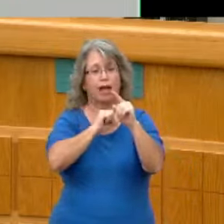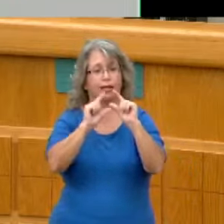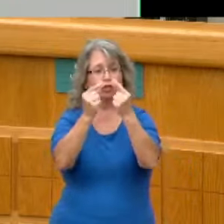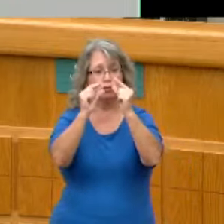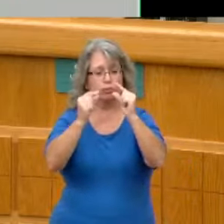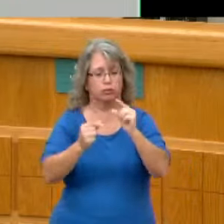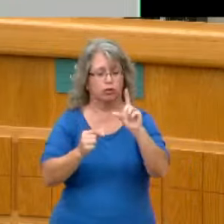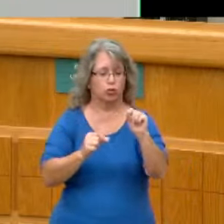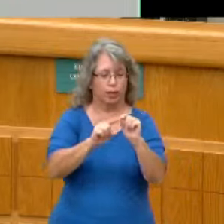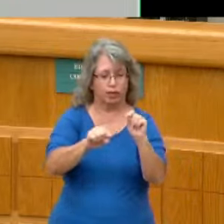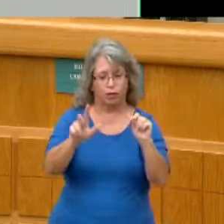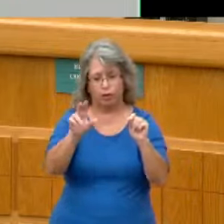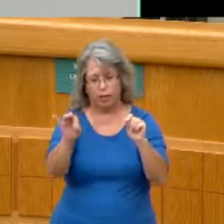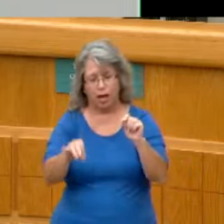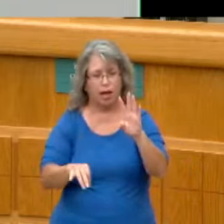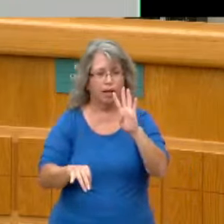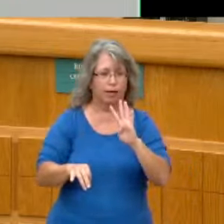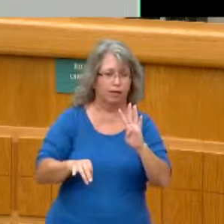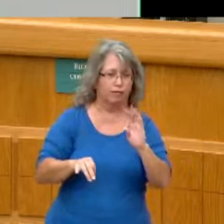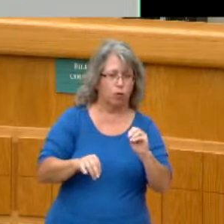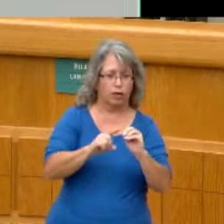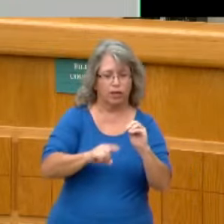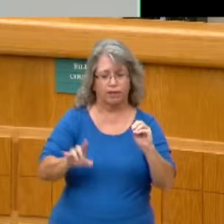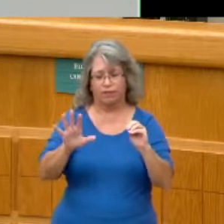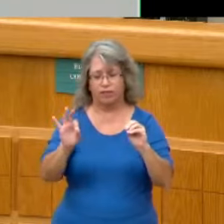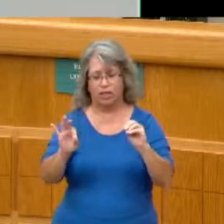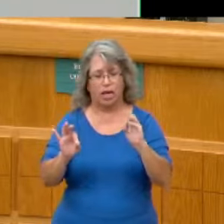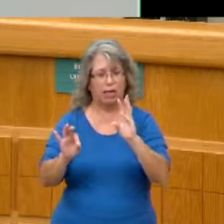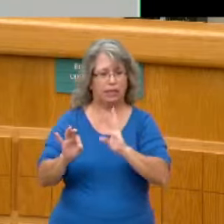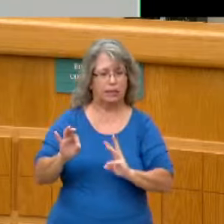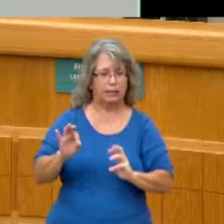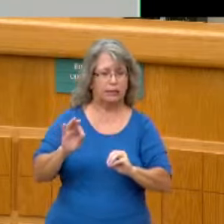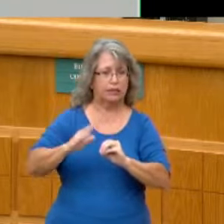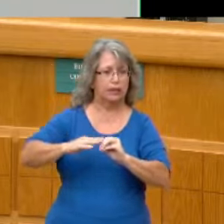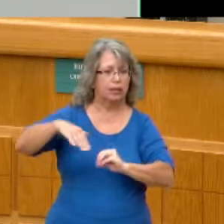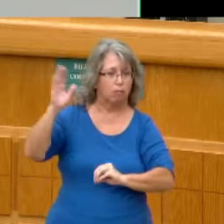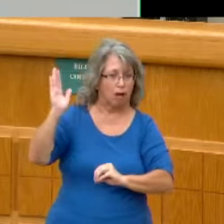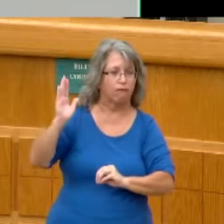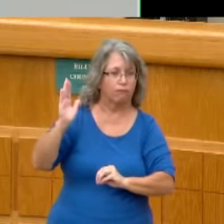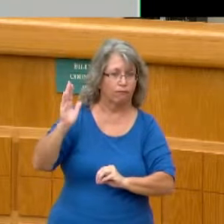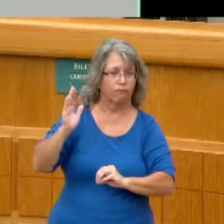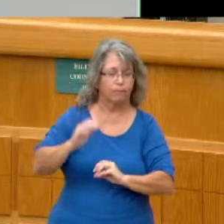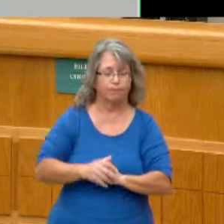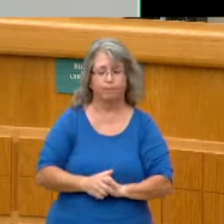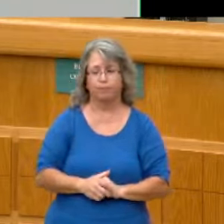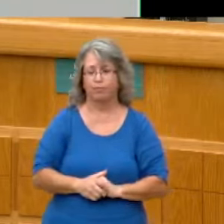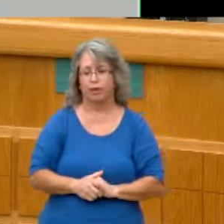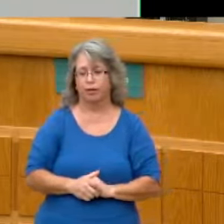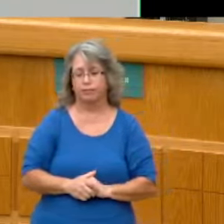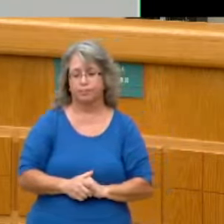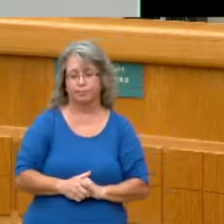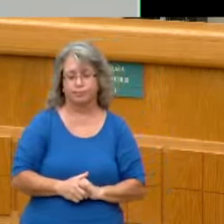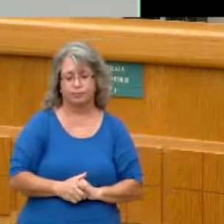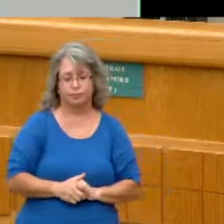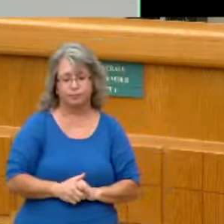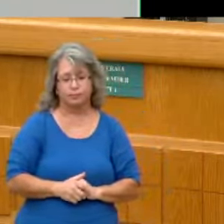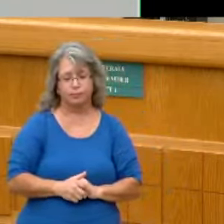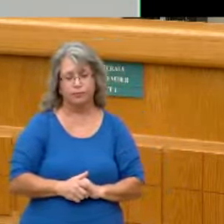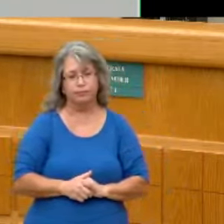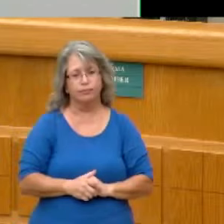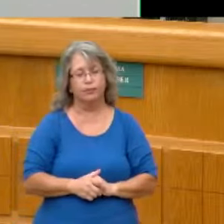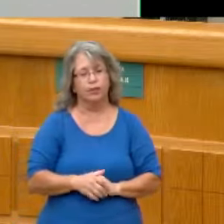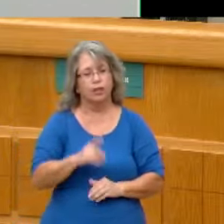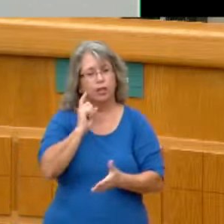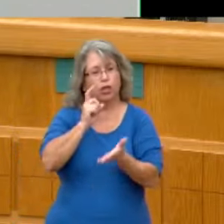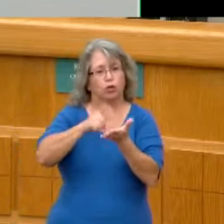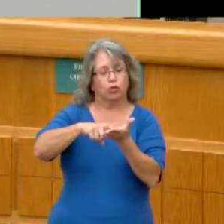39, 40 to 59, and 60 plus. One thing to note is that all of those numbers of cases,